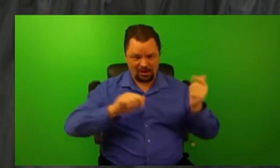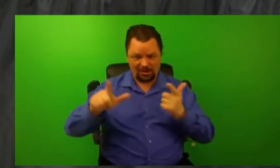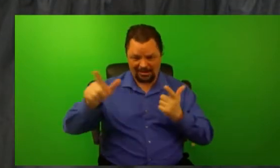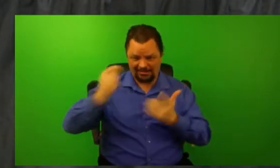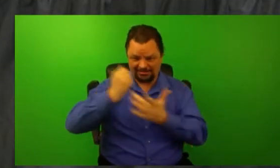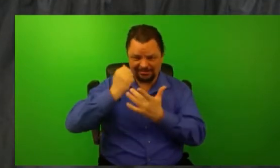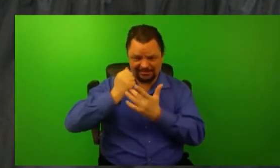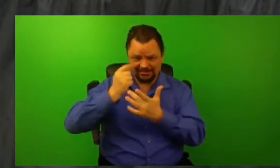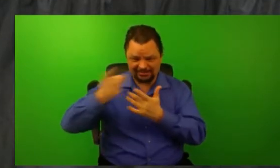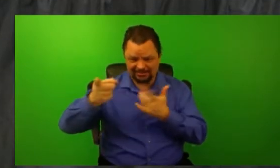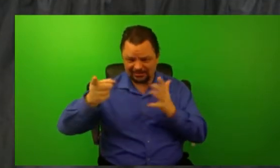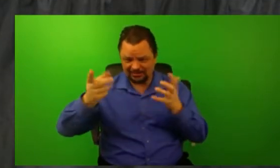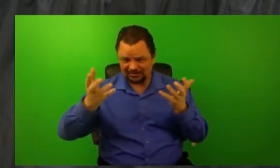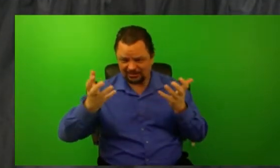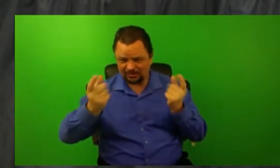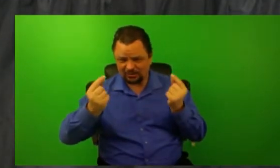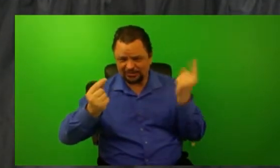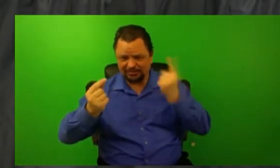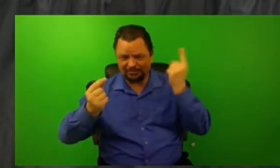Nope.